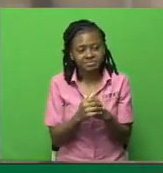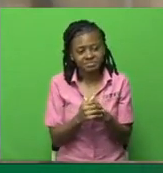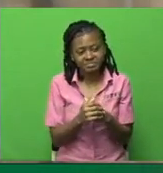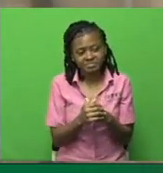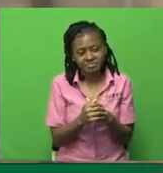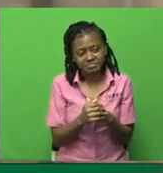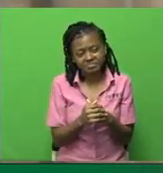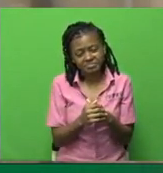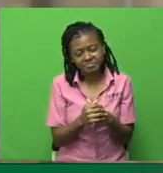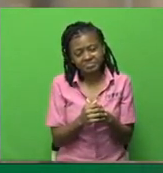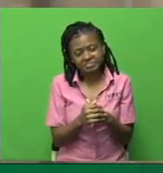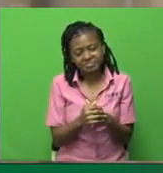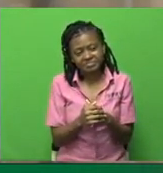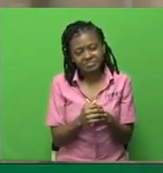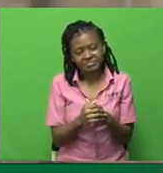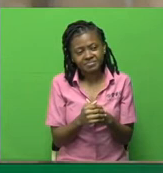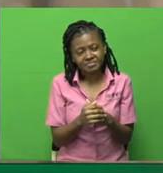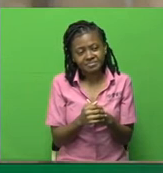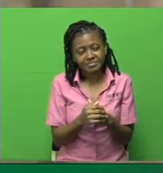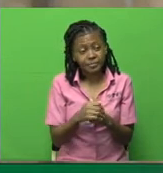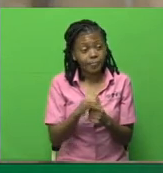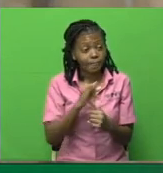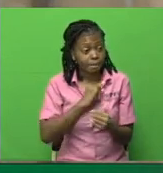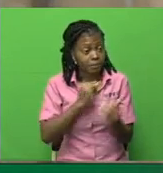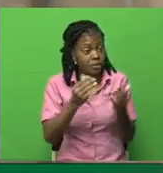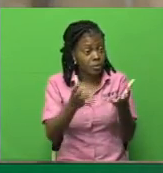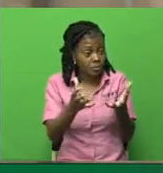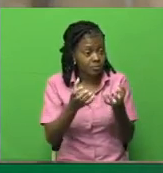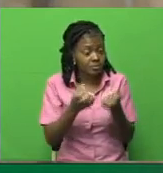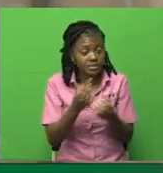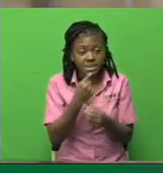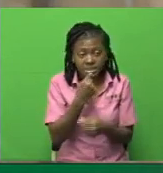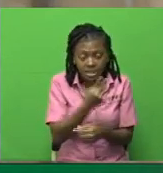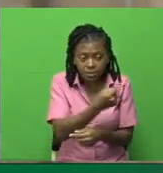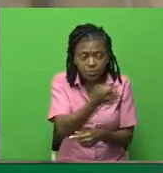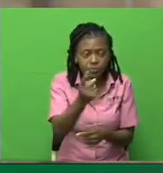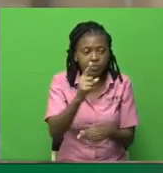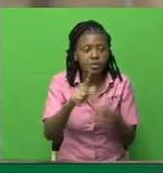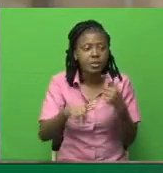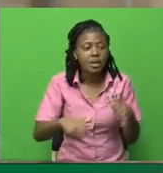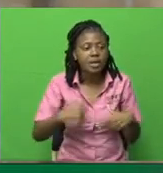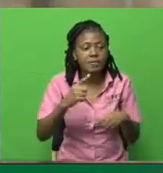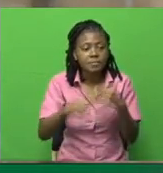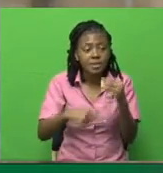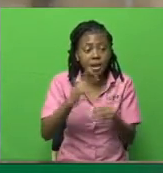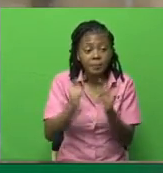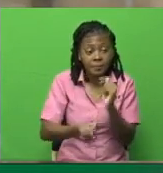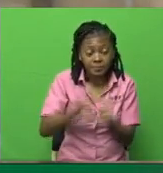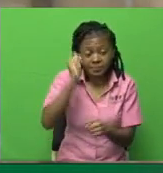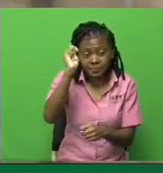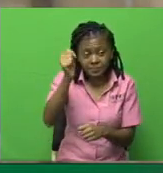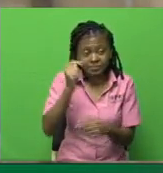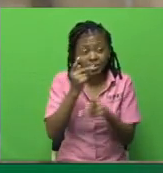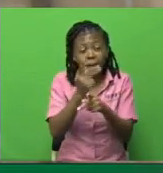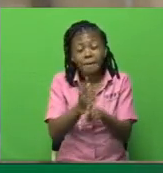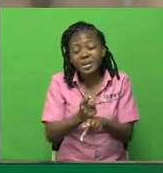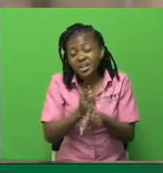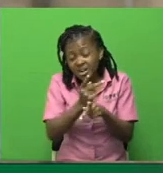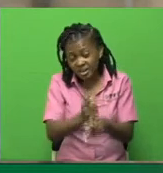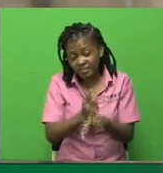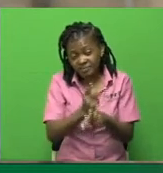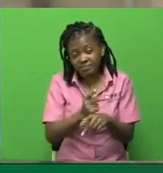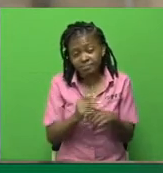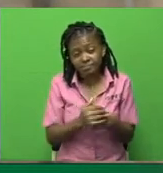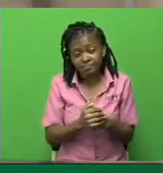and I want to commend this poem to the people and to the young people of Trinidad and Tobago be careful of